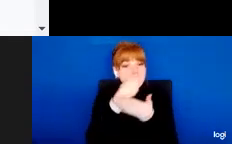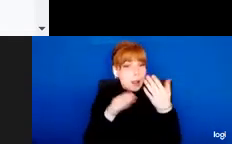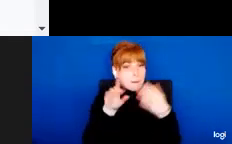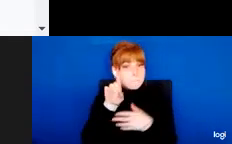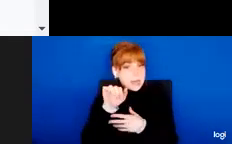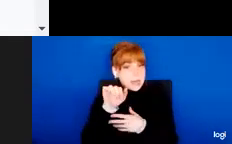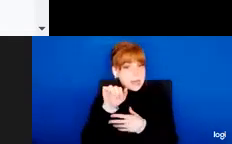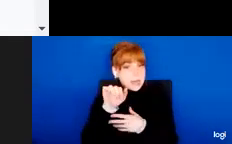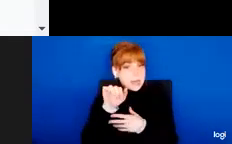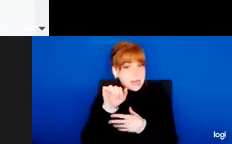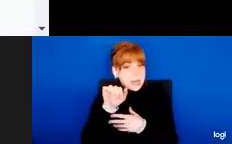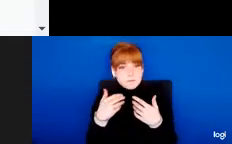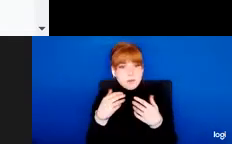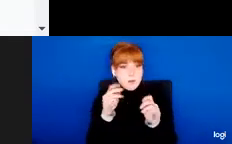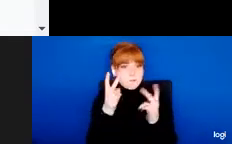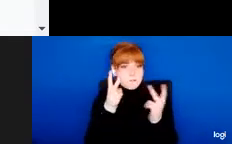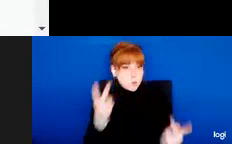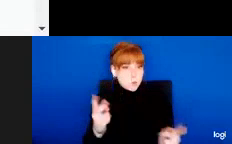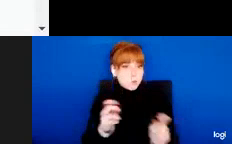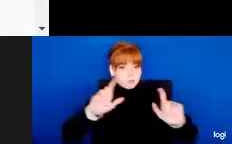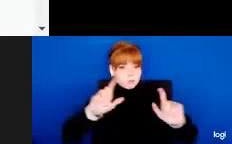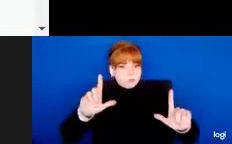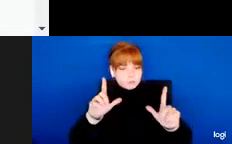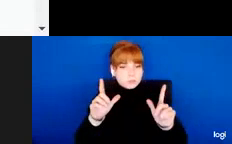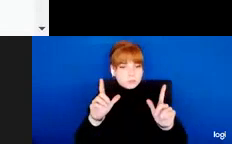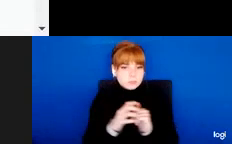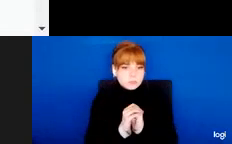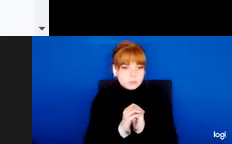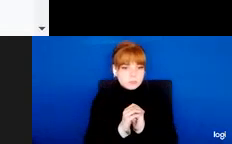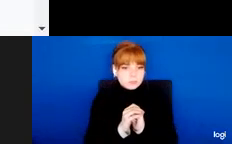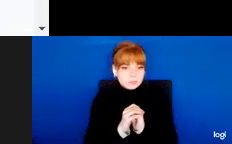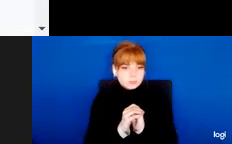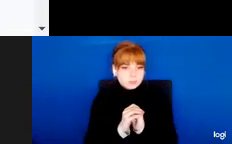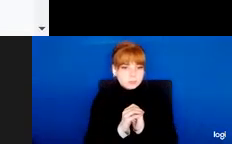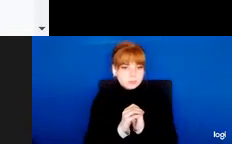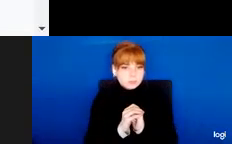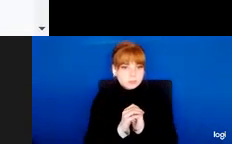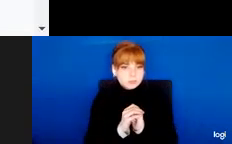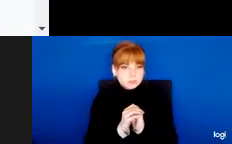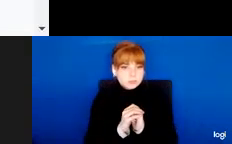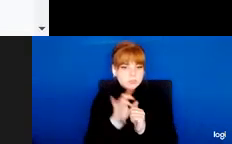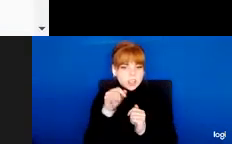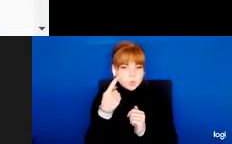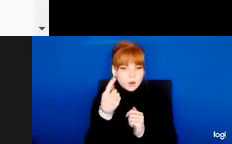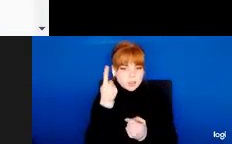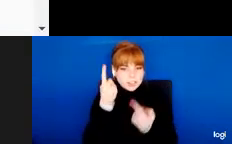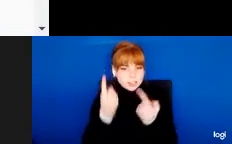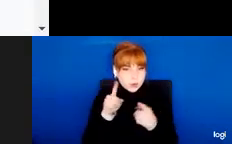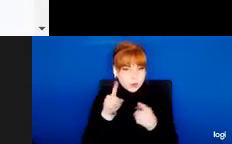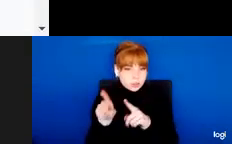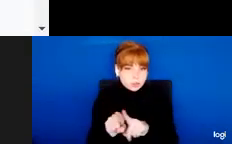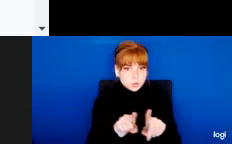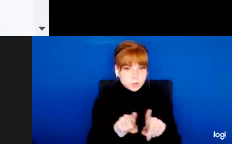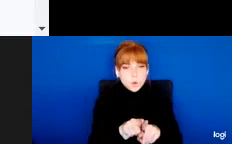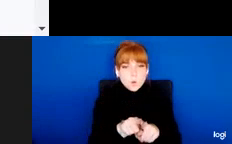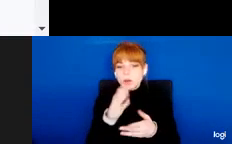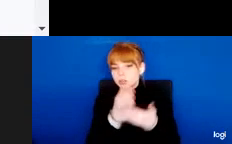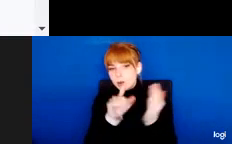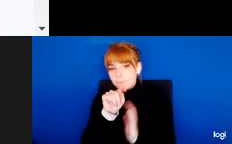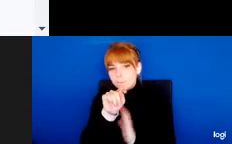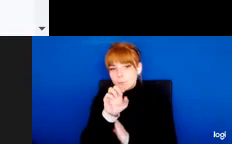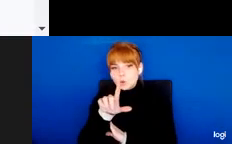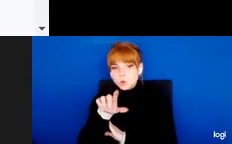or table that's used to generate this. That's one consideration as well. You know, tools that do